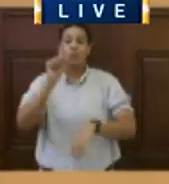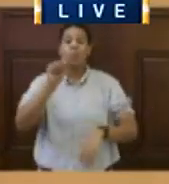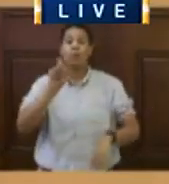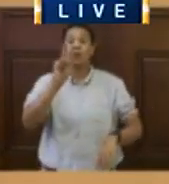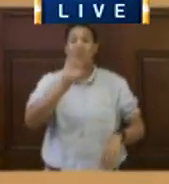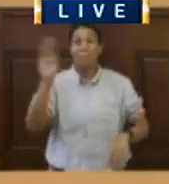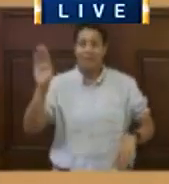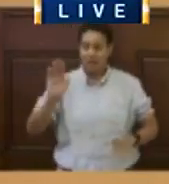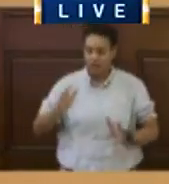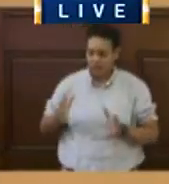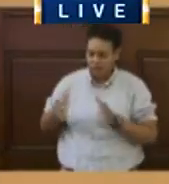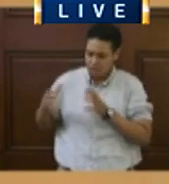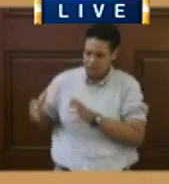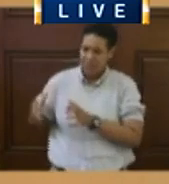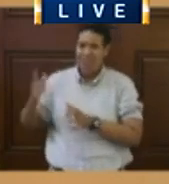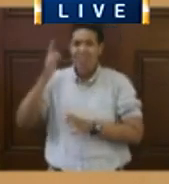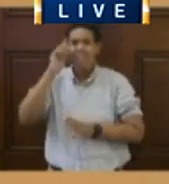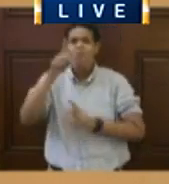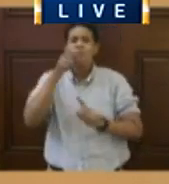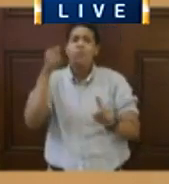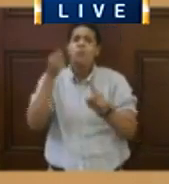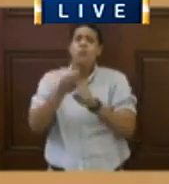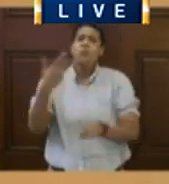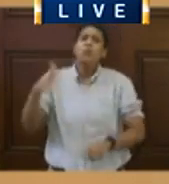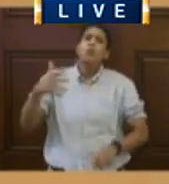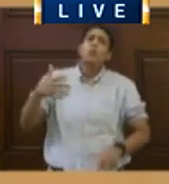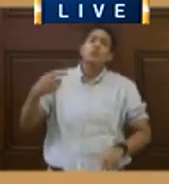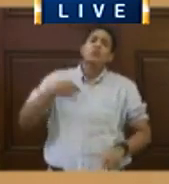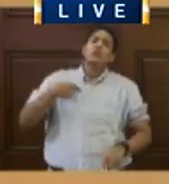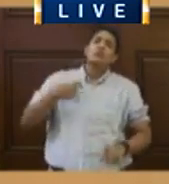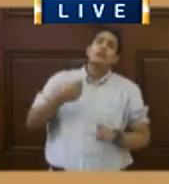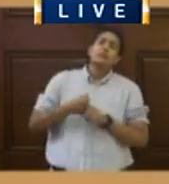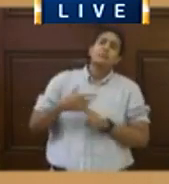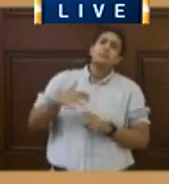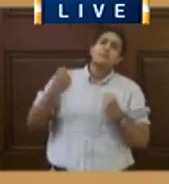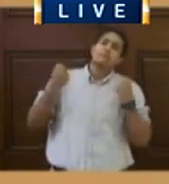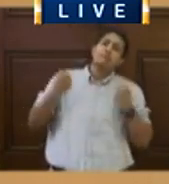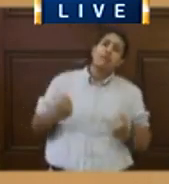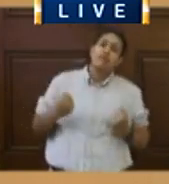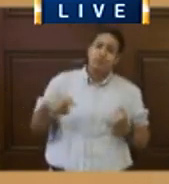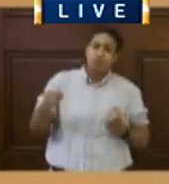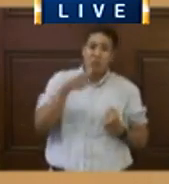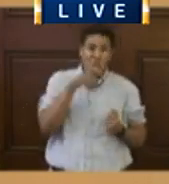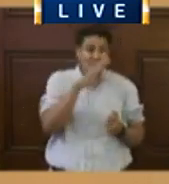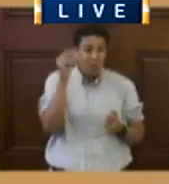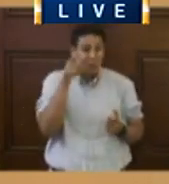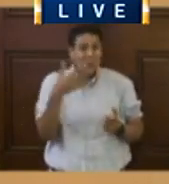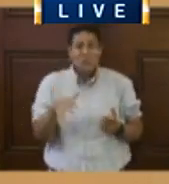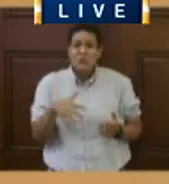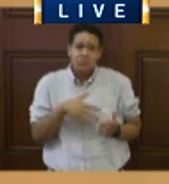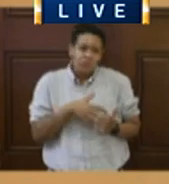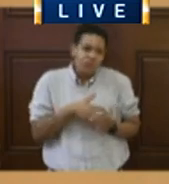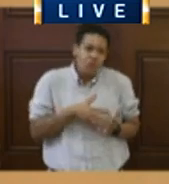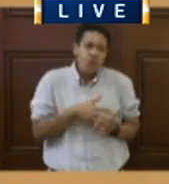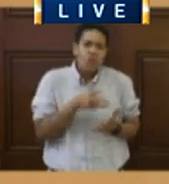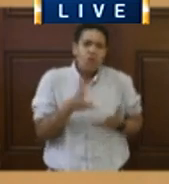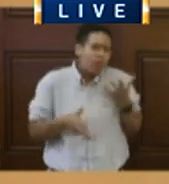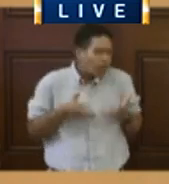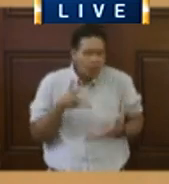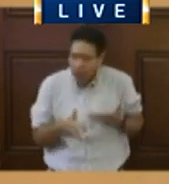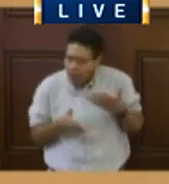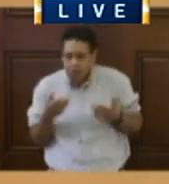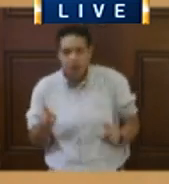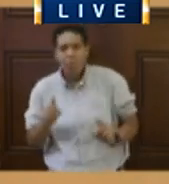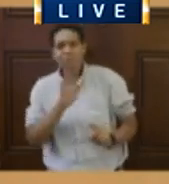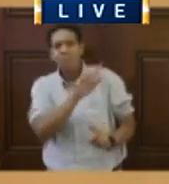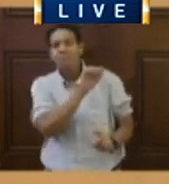for the hardest hit, for the most vulnerable of those companies to apply and to